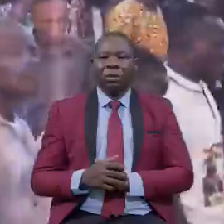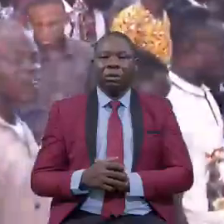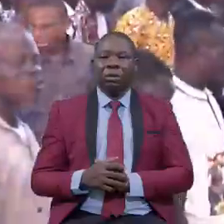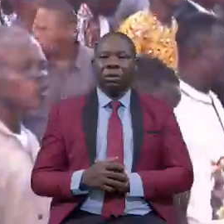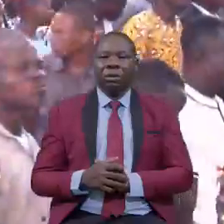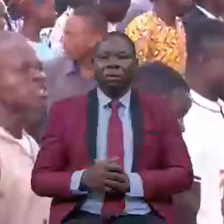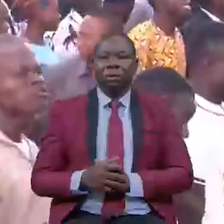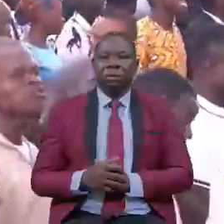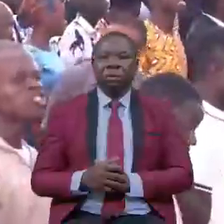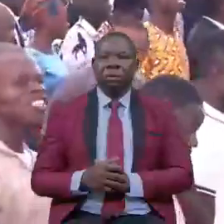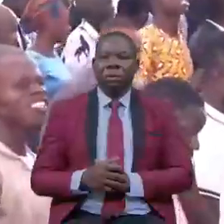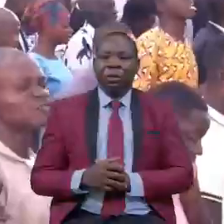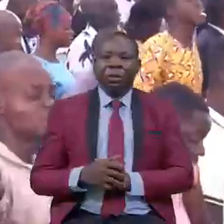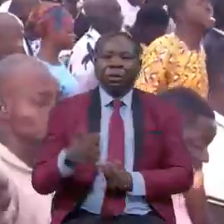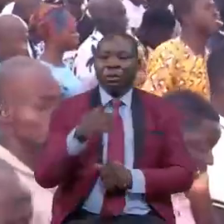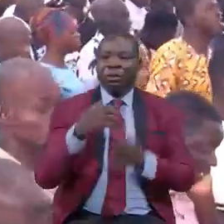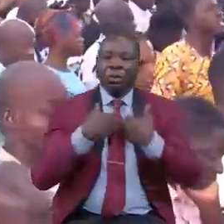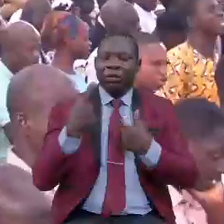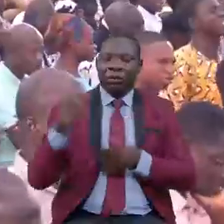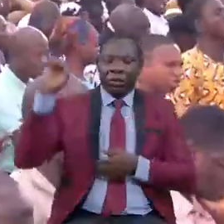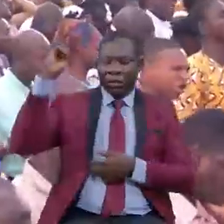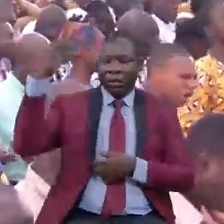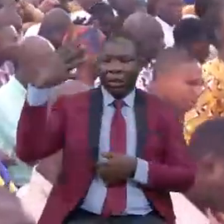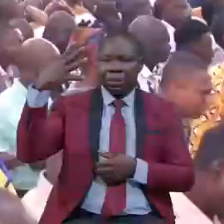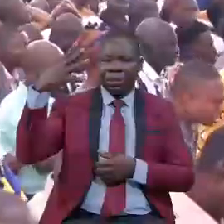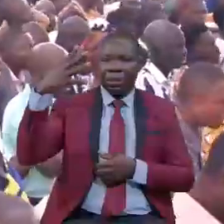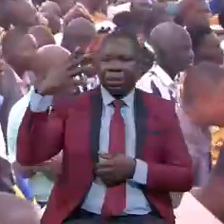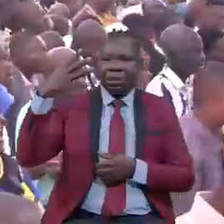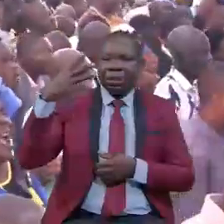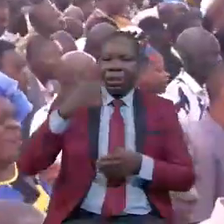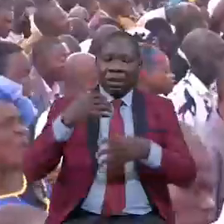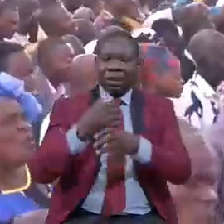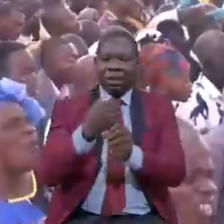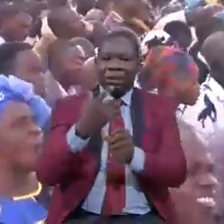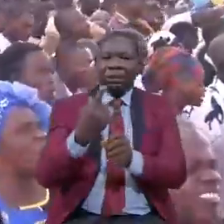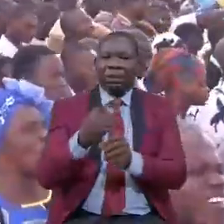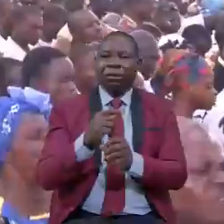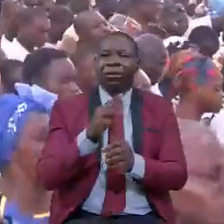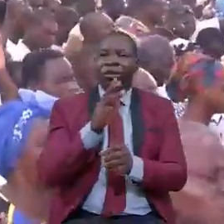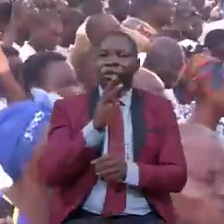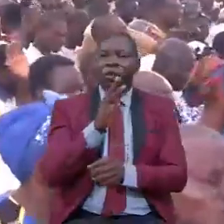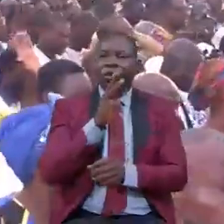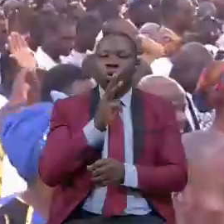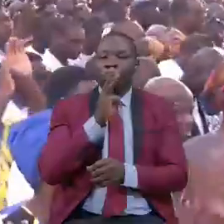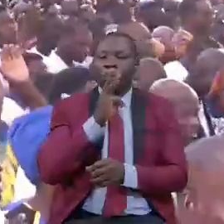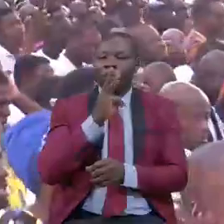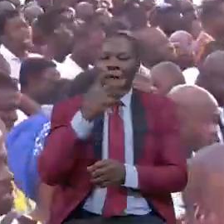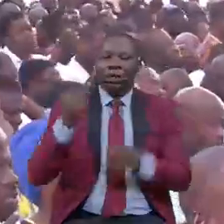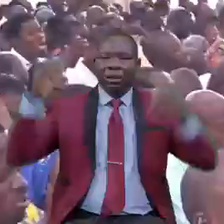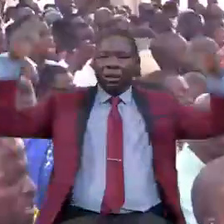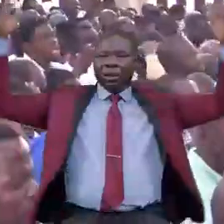you have the light there the water the rain that comes